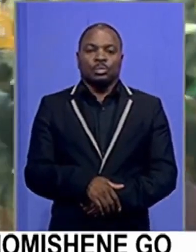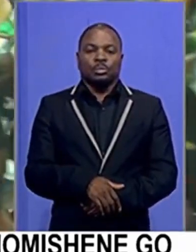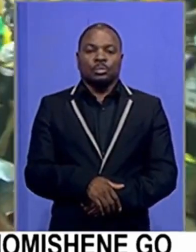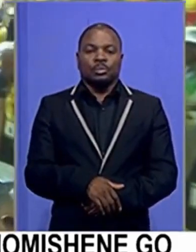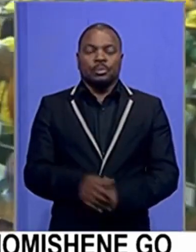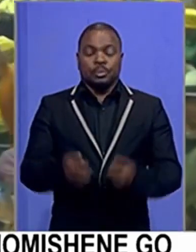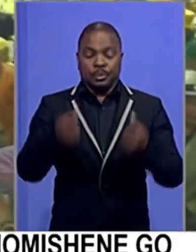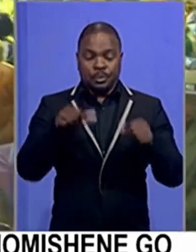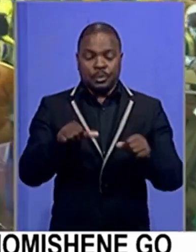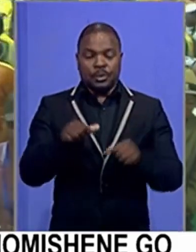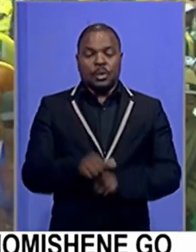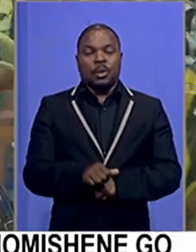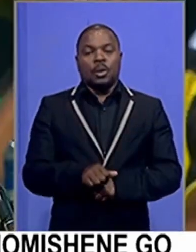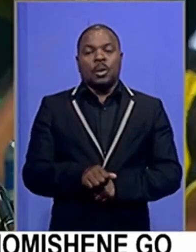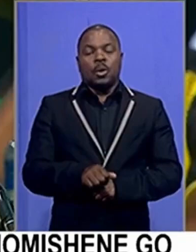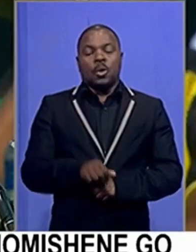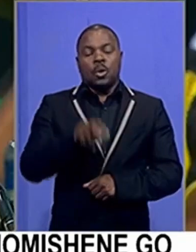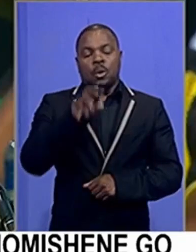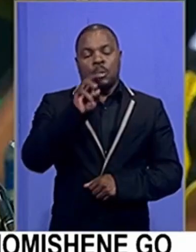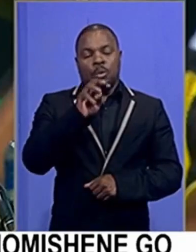Comrade Mseni Ntuli,